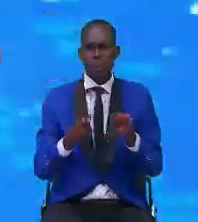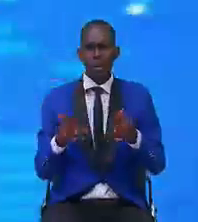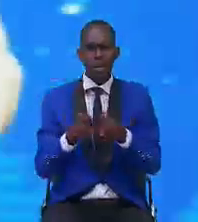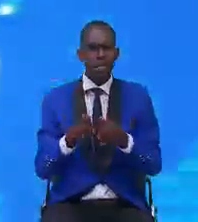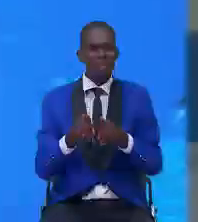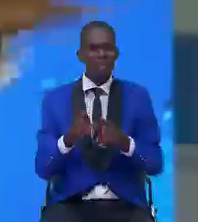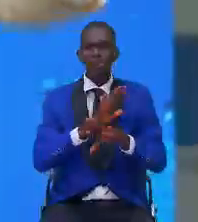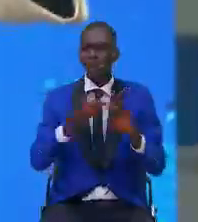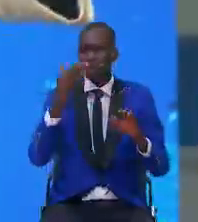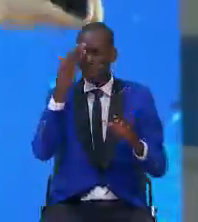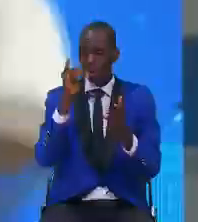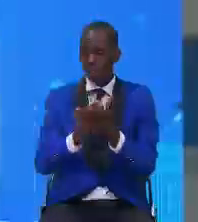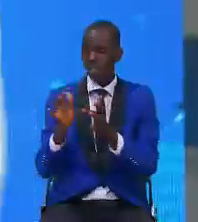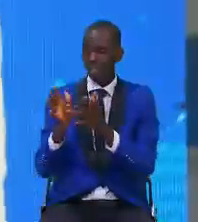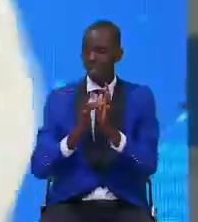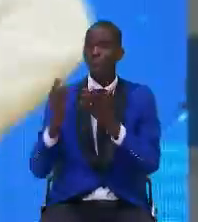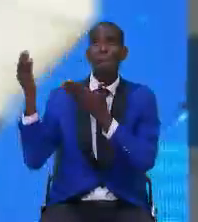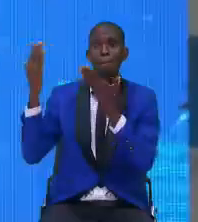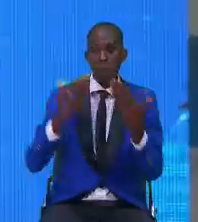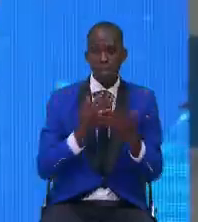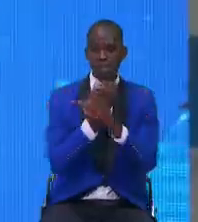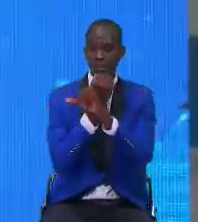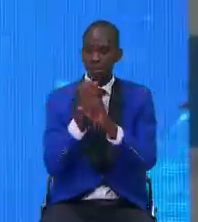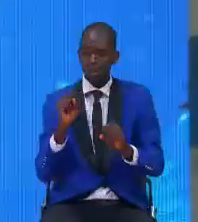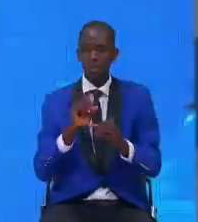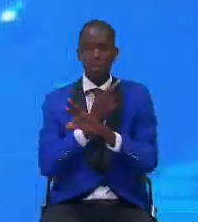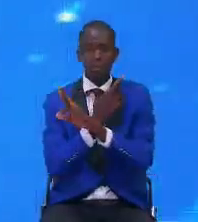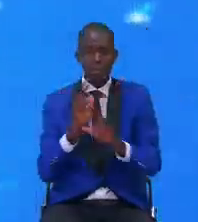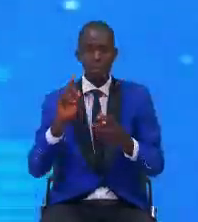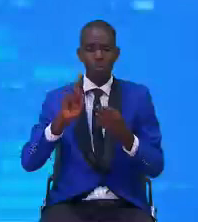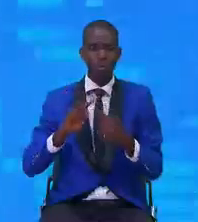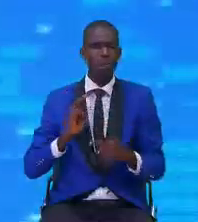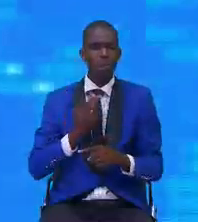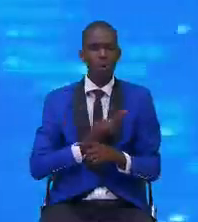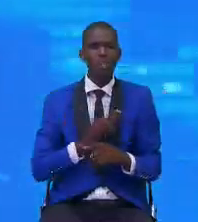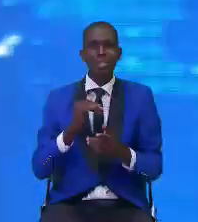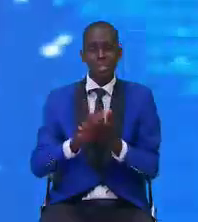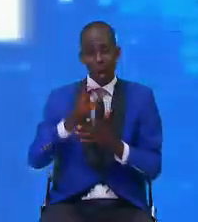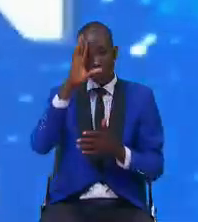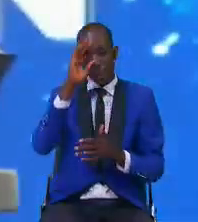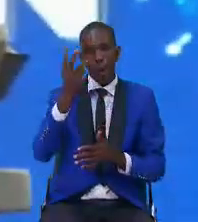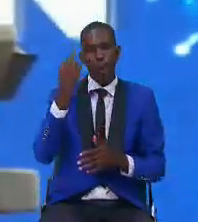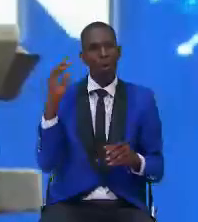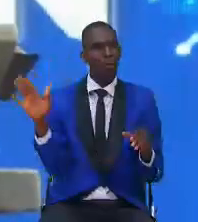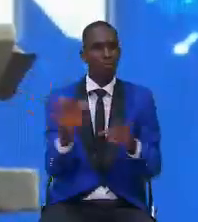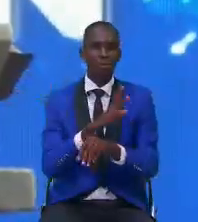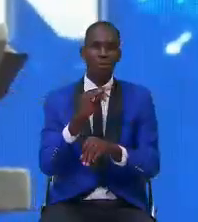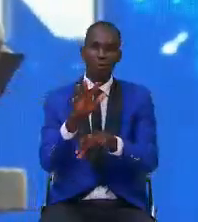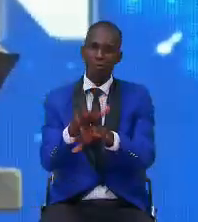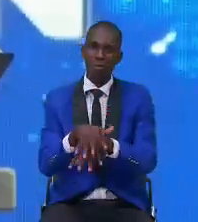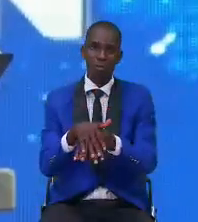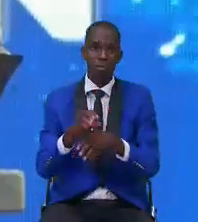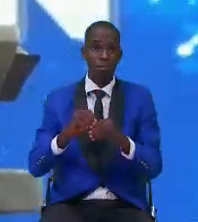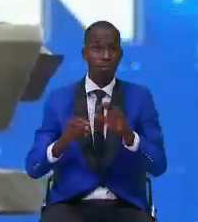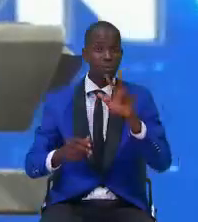brings salvation and brings redemption to us. He was hypocritical. Not only that,